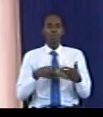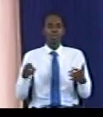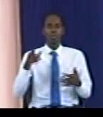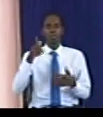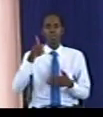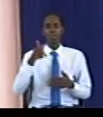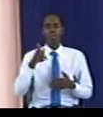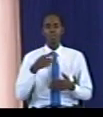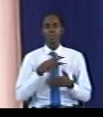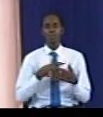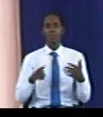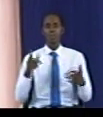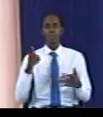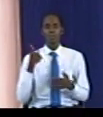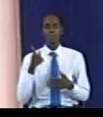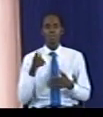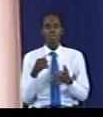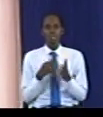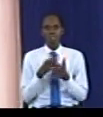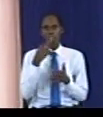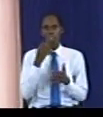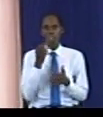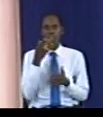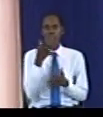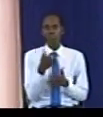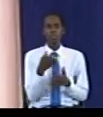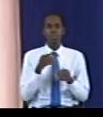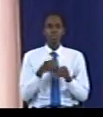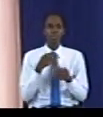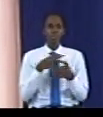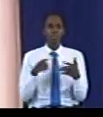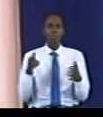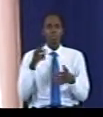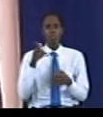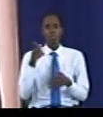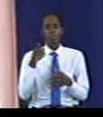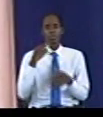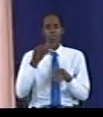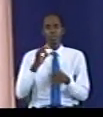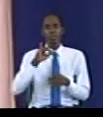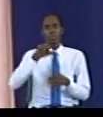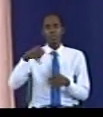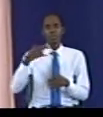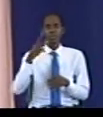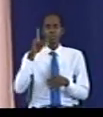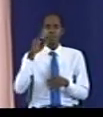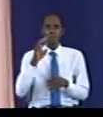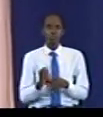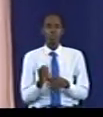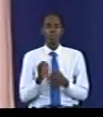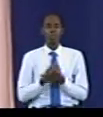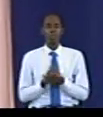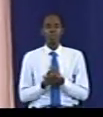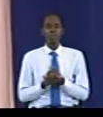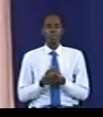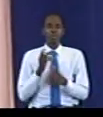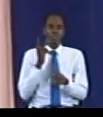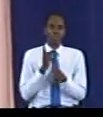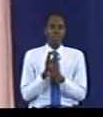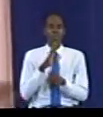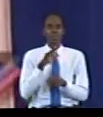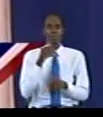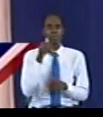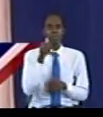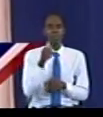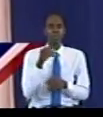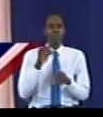verse 21. It tells us in verse 21 of Jude, only one chapter, it says, keep yourselves